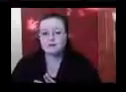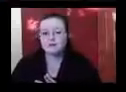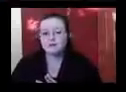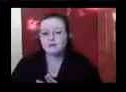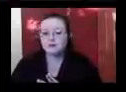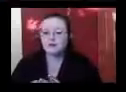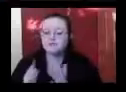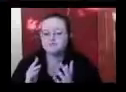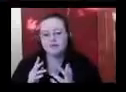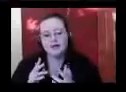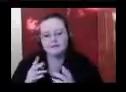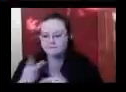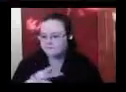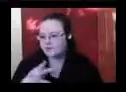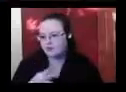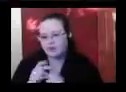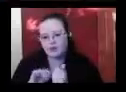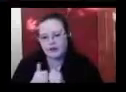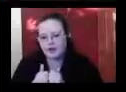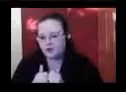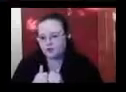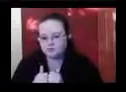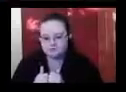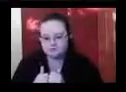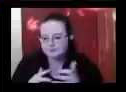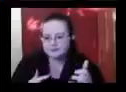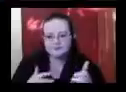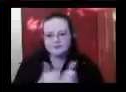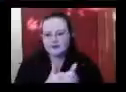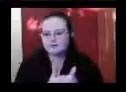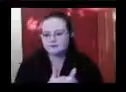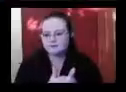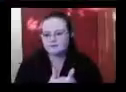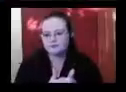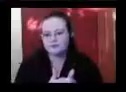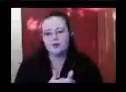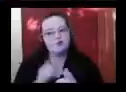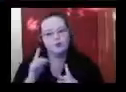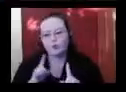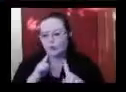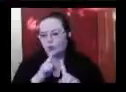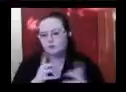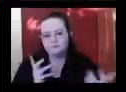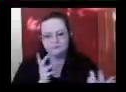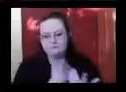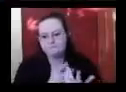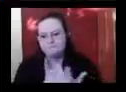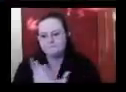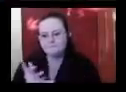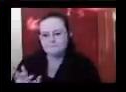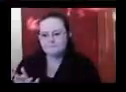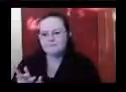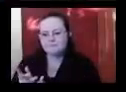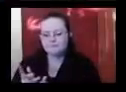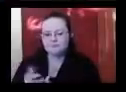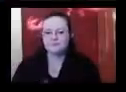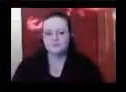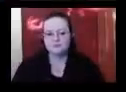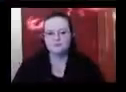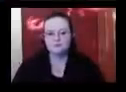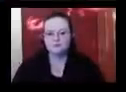interventions. So our goal, as it always is to meet the needs of all our learners. We